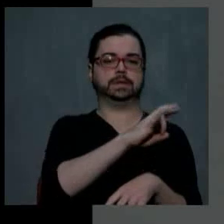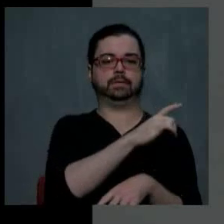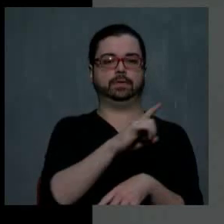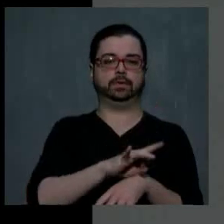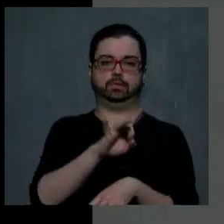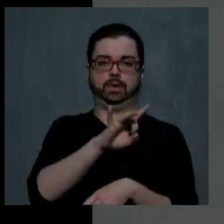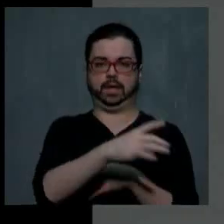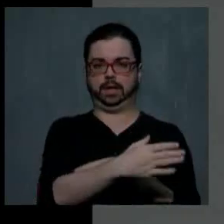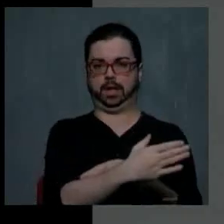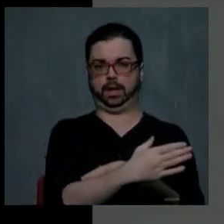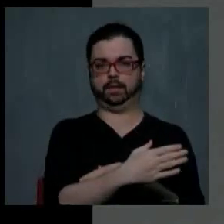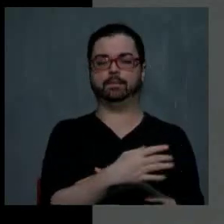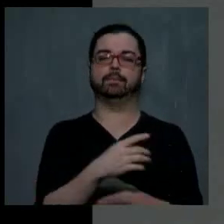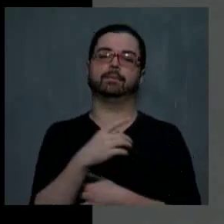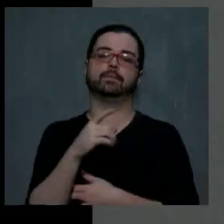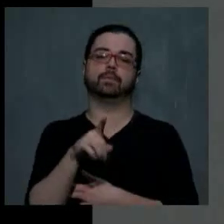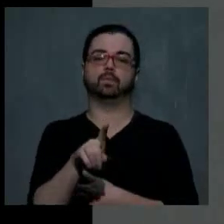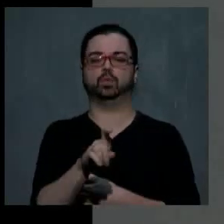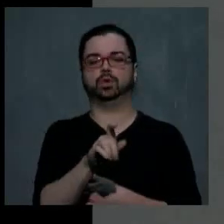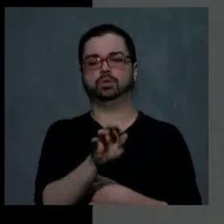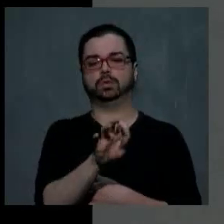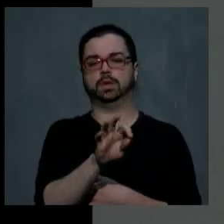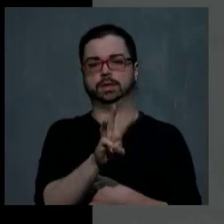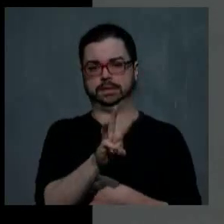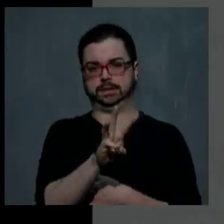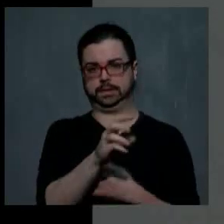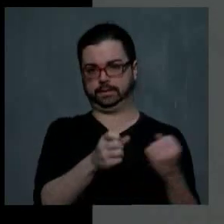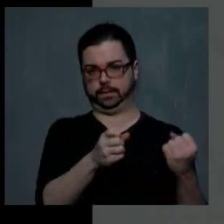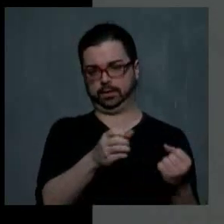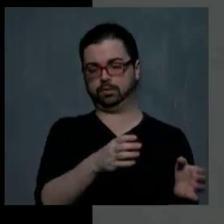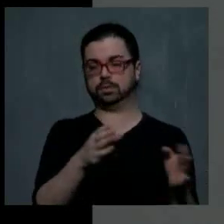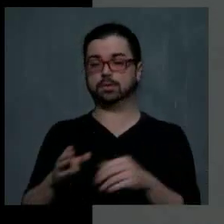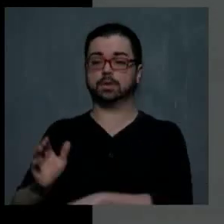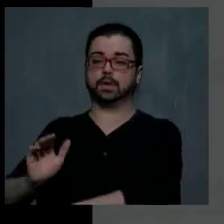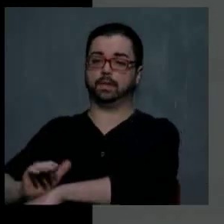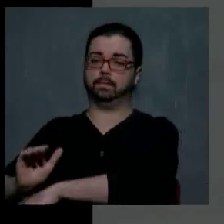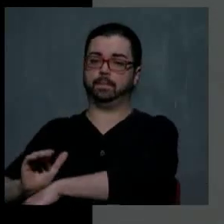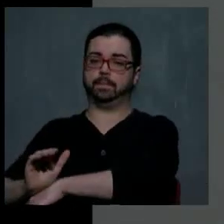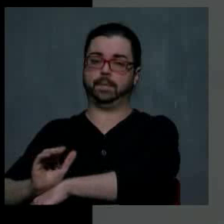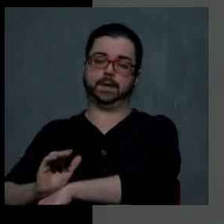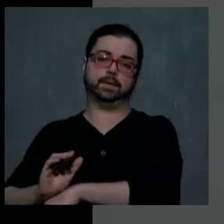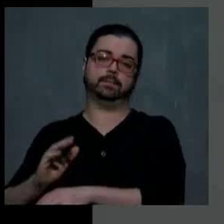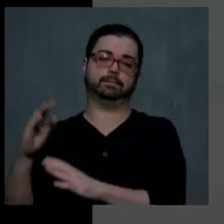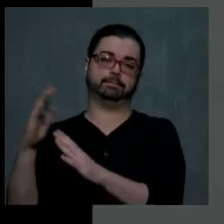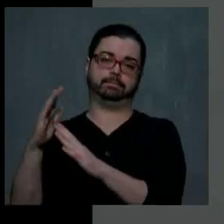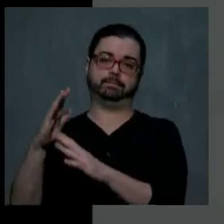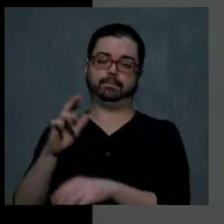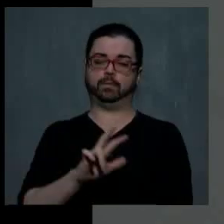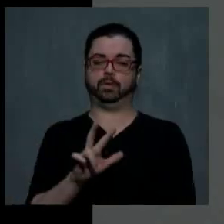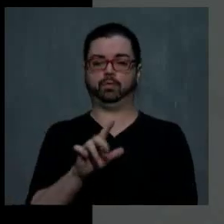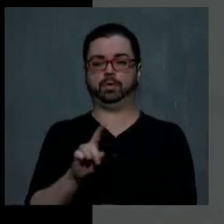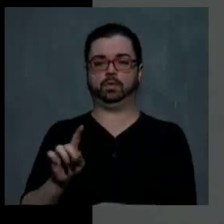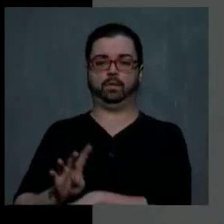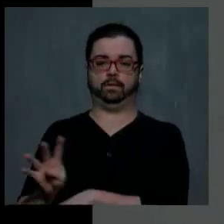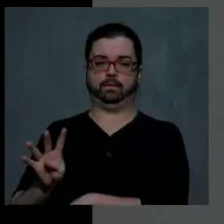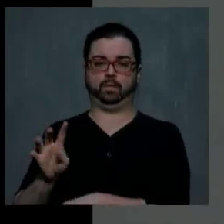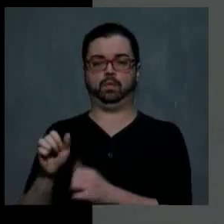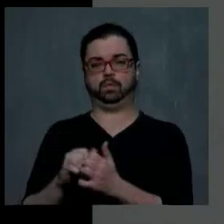a.m. with 196 vehicles, and the PM peak hour was 3 to 4 p.m.